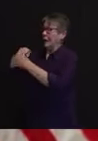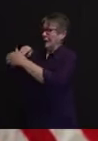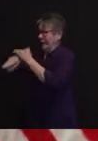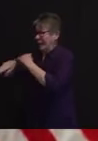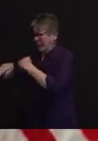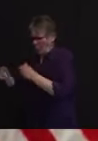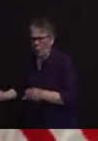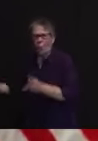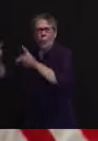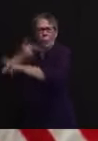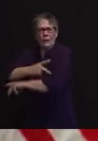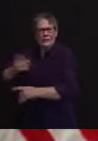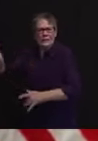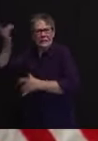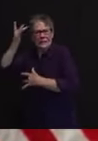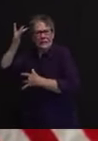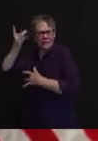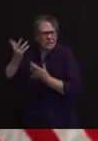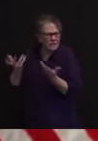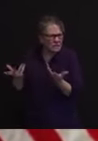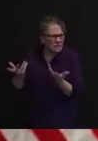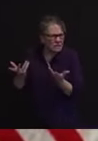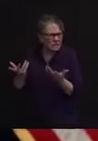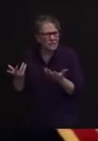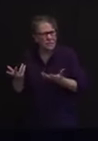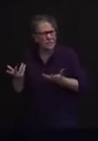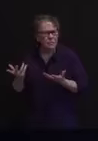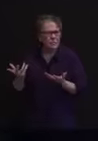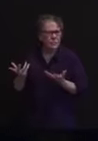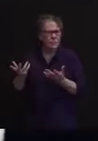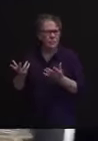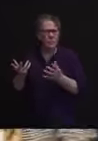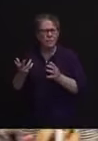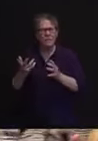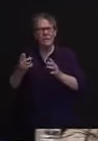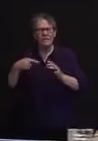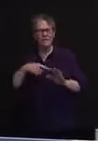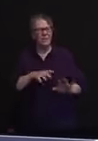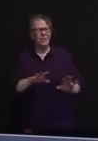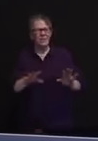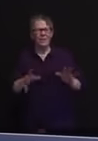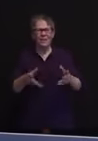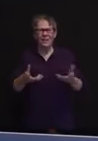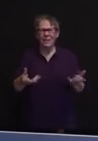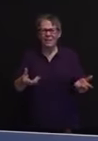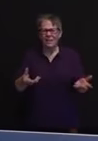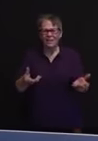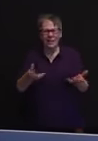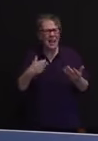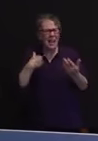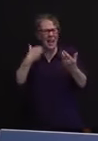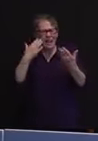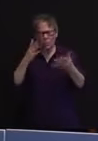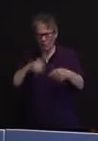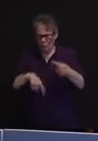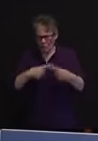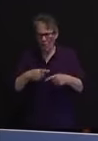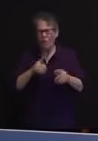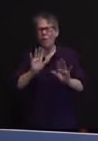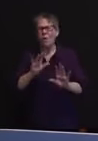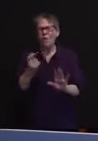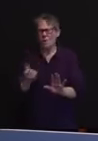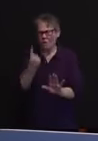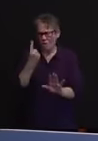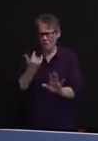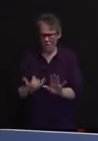was the patient or No, it's the patient in this case. Yeah. Sorry. There are some instances where individuals are showing